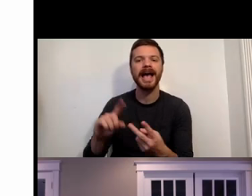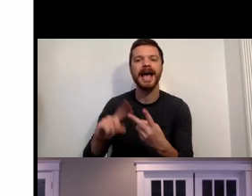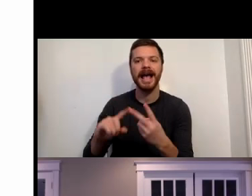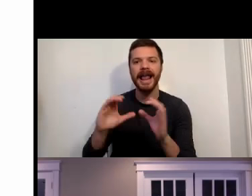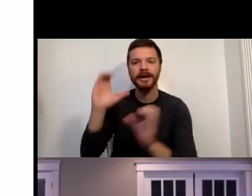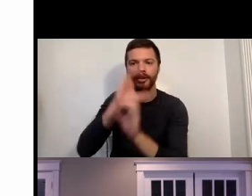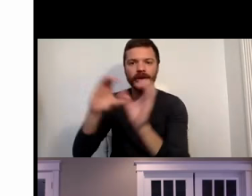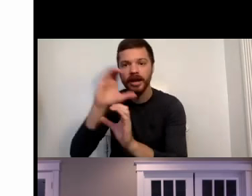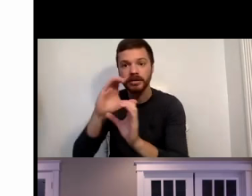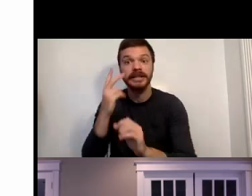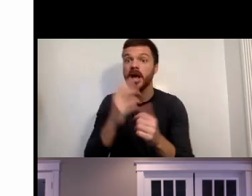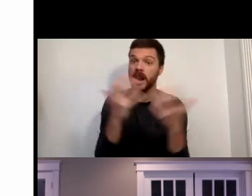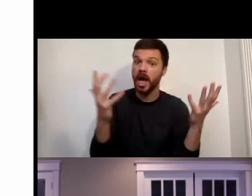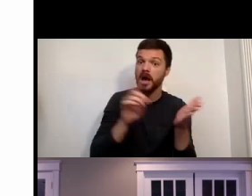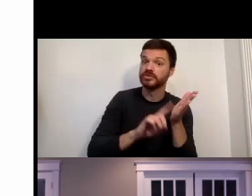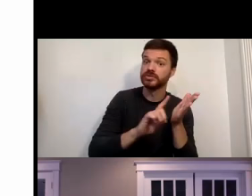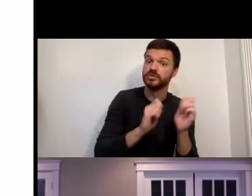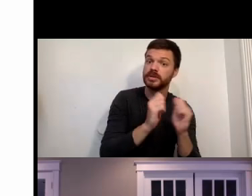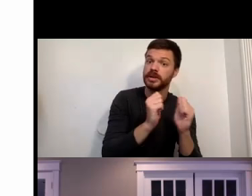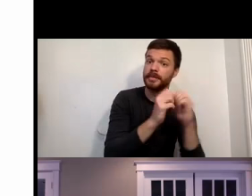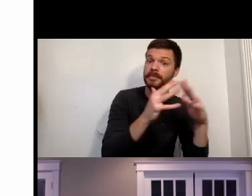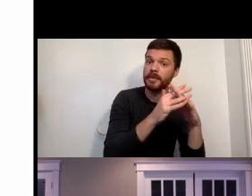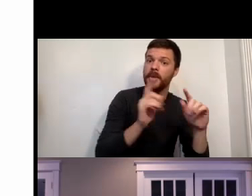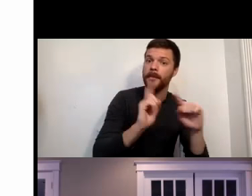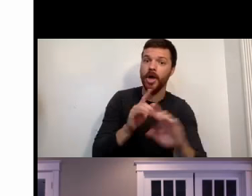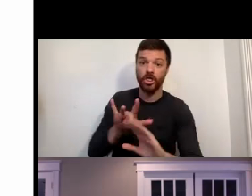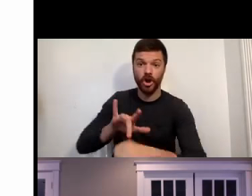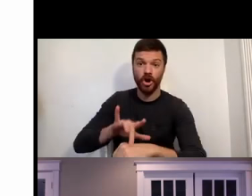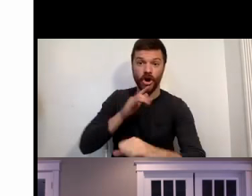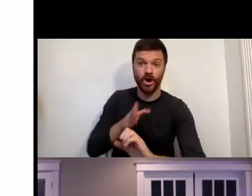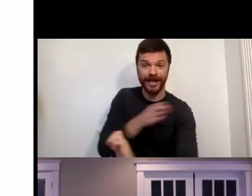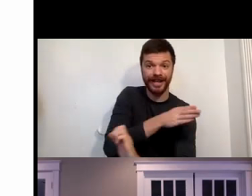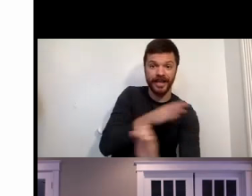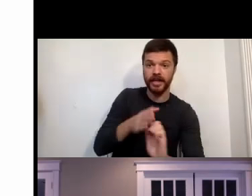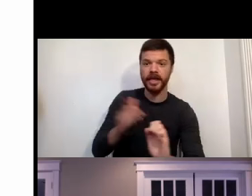implementation, but not necessarily on those earlier and later phases of implementation thus far.